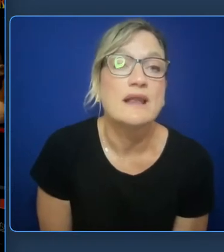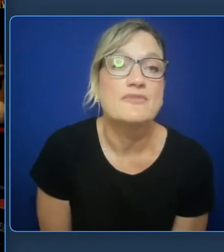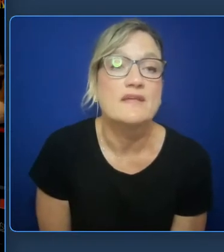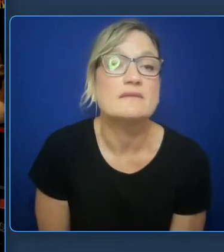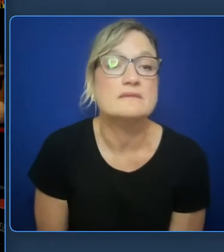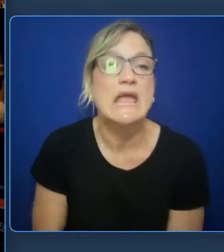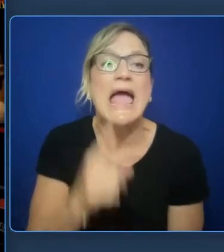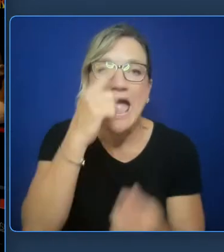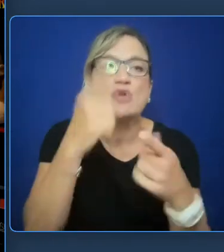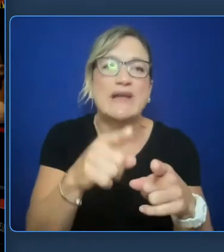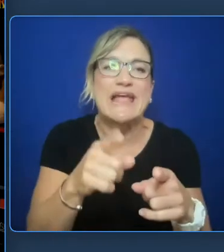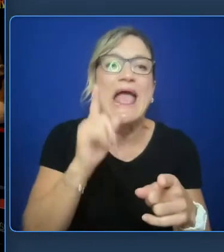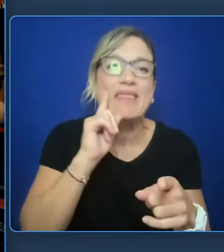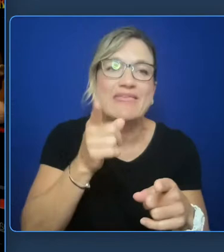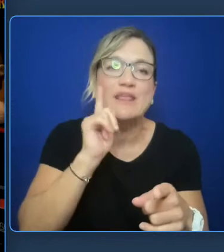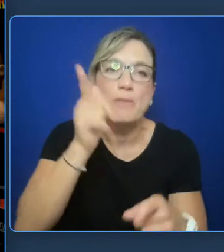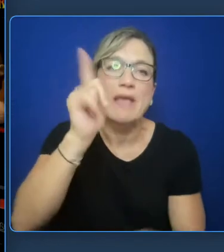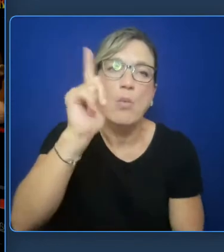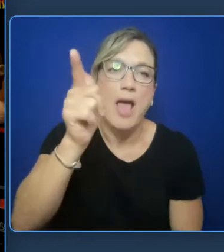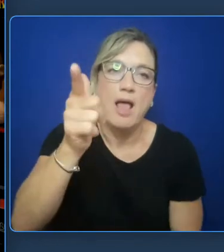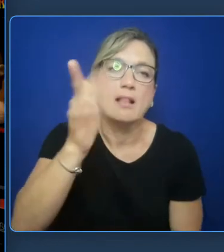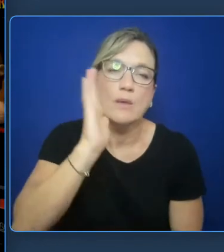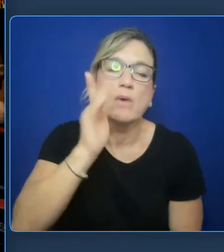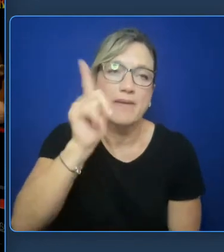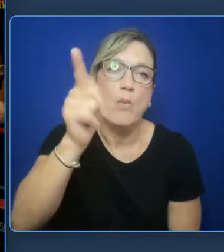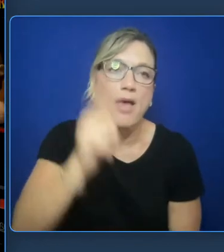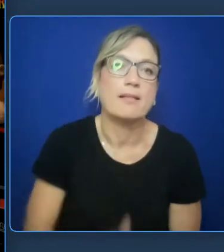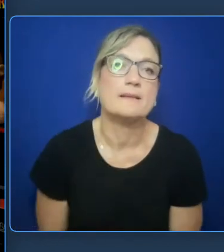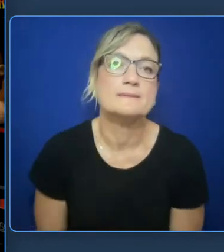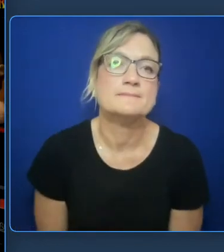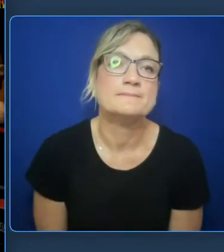I agree. I think it'll be a while.